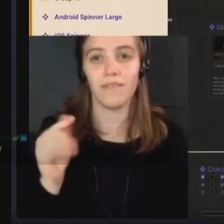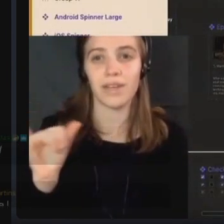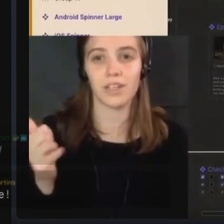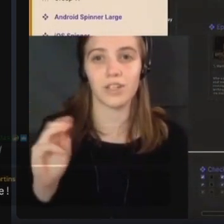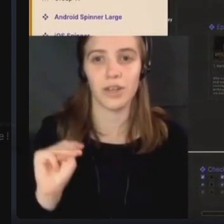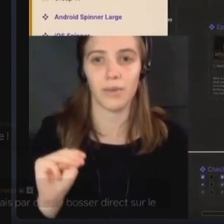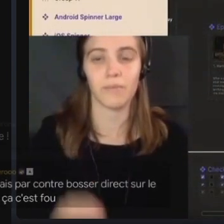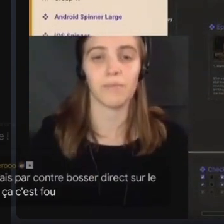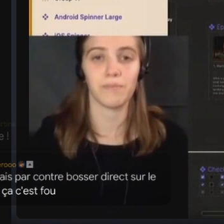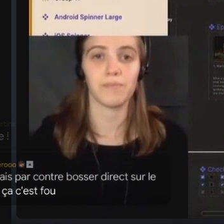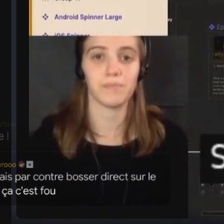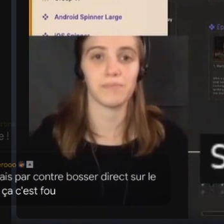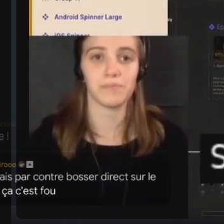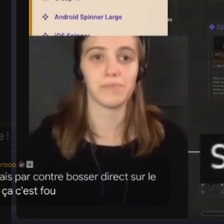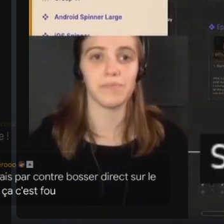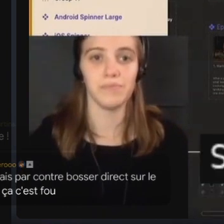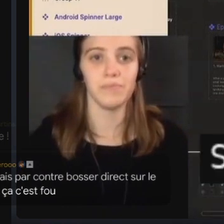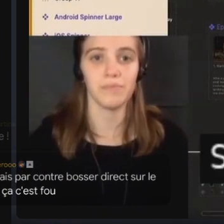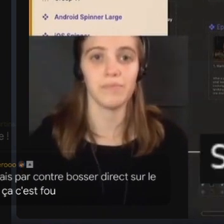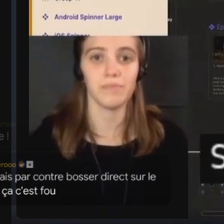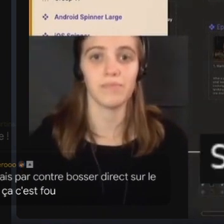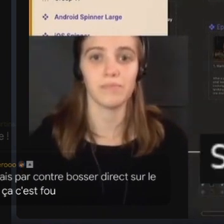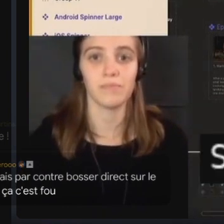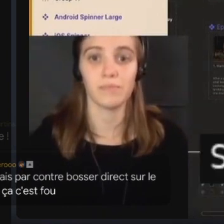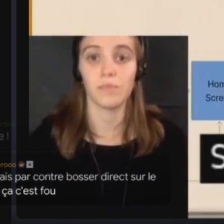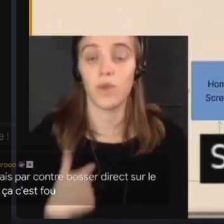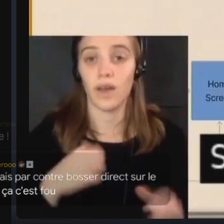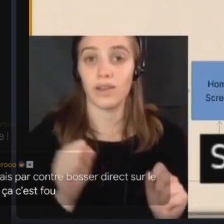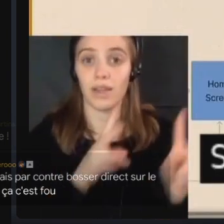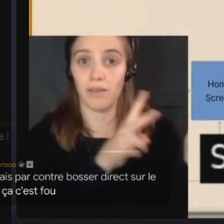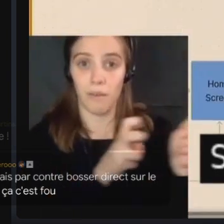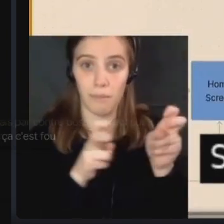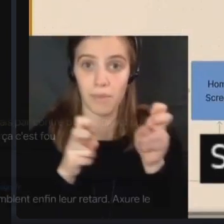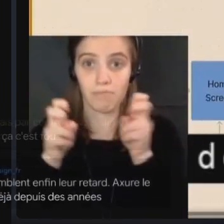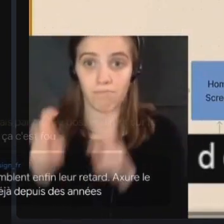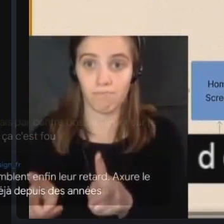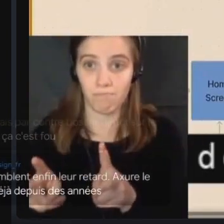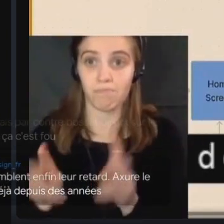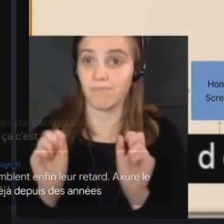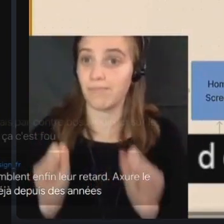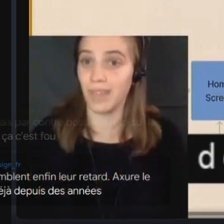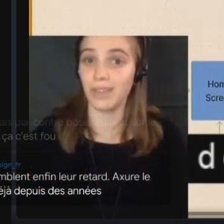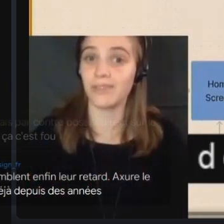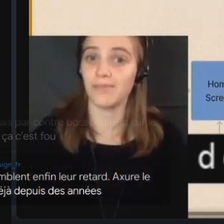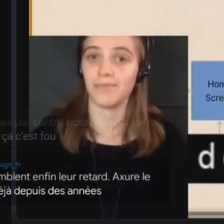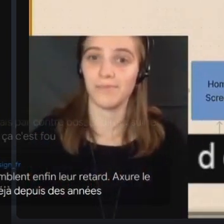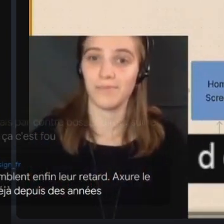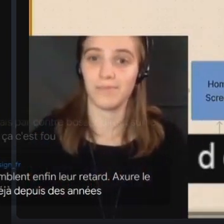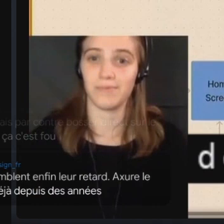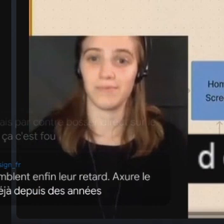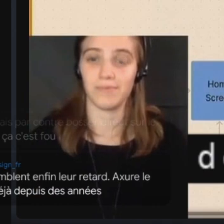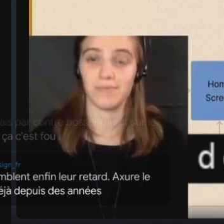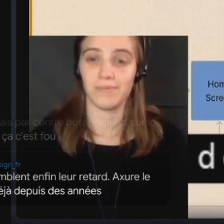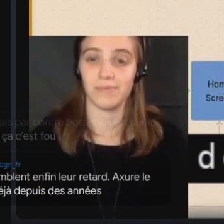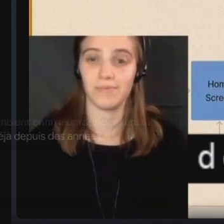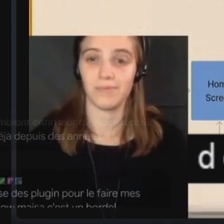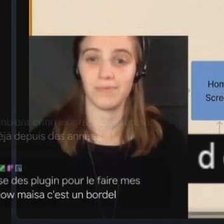here, I can S'il copy modifie, ça va modifier partout, and c'est ça qu'il va me I dire. can paste into this